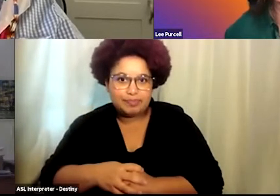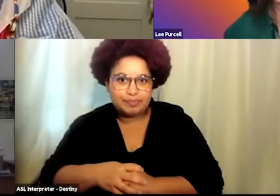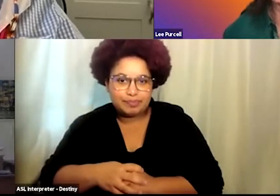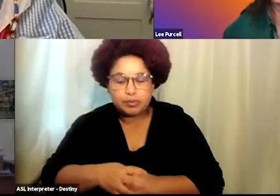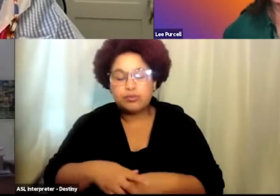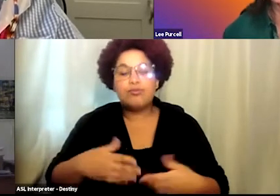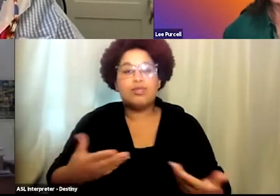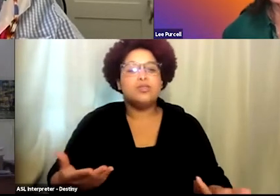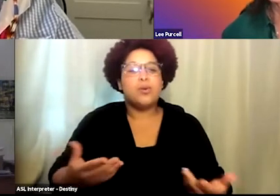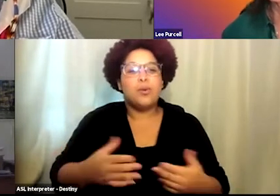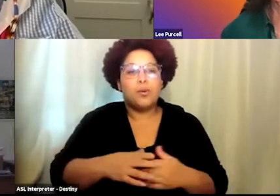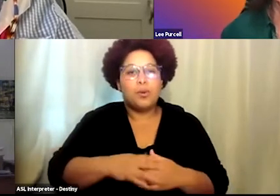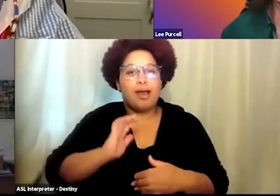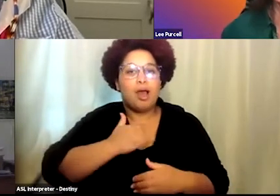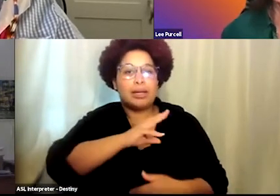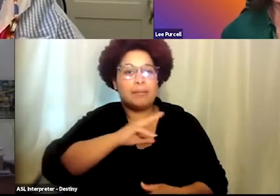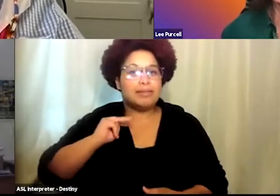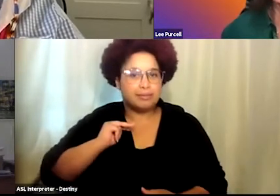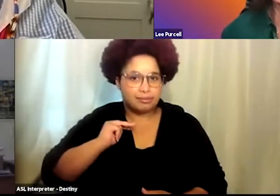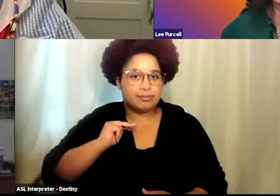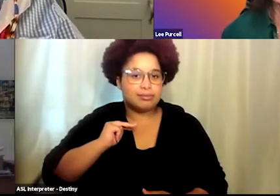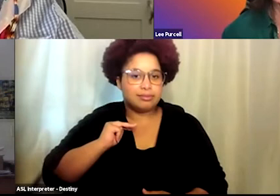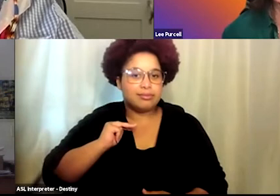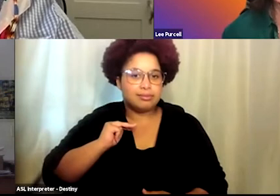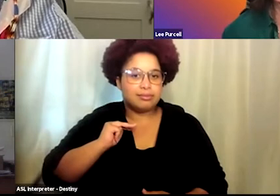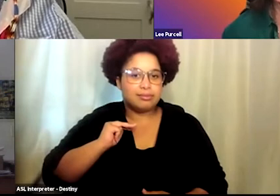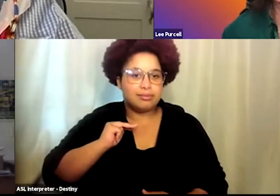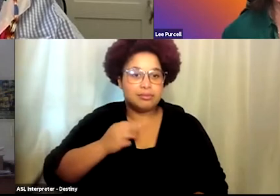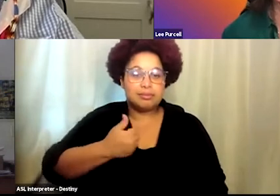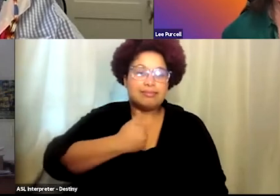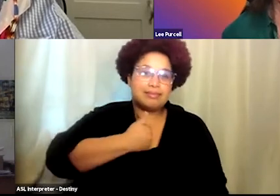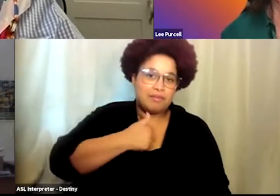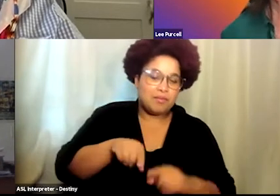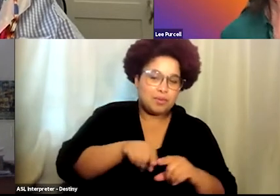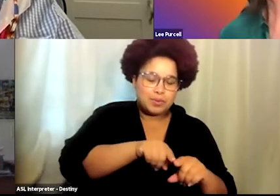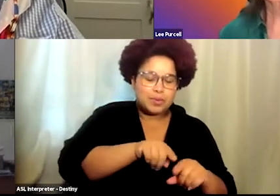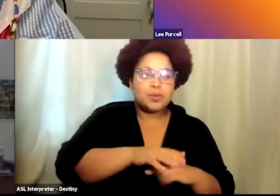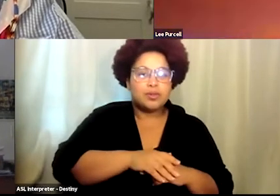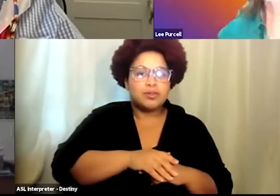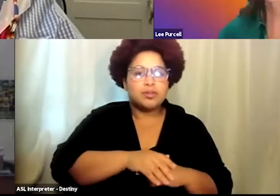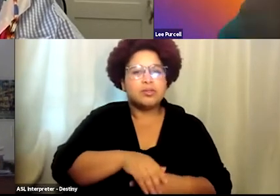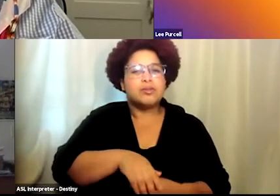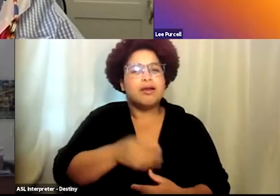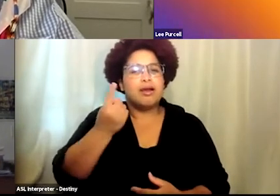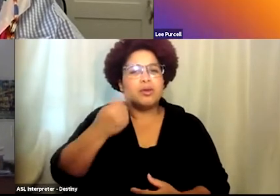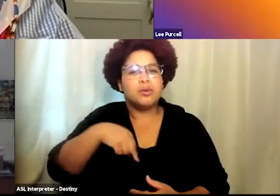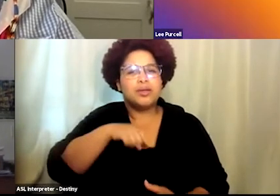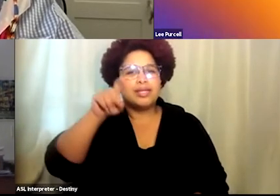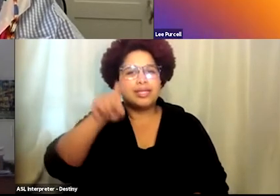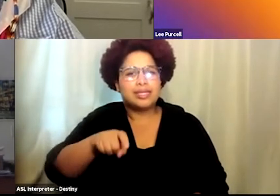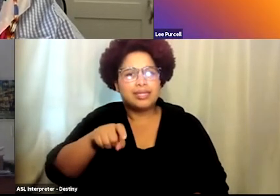So what is clear to our committee, and myself, of course, is that we really need a